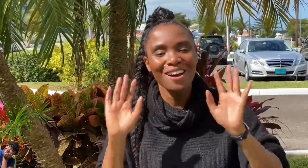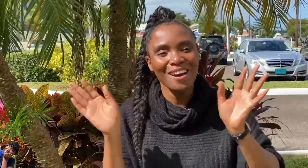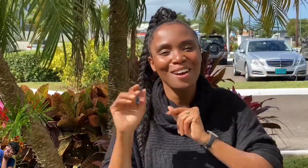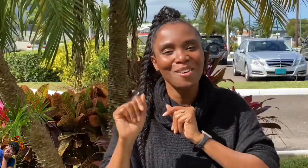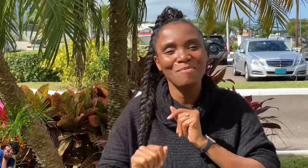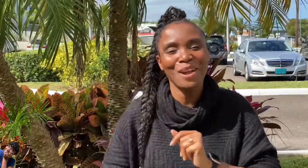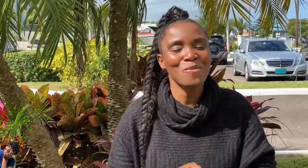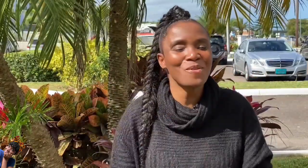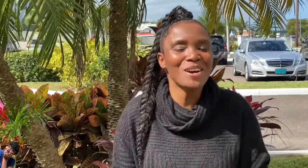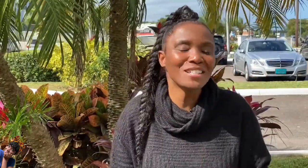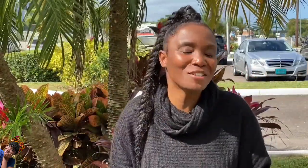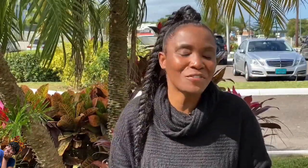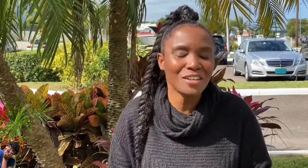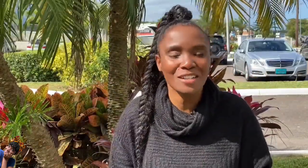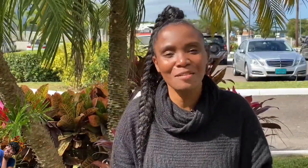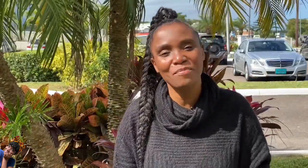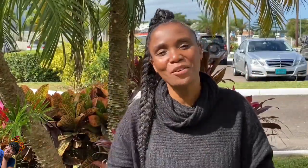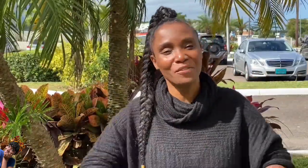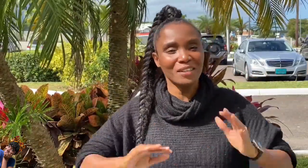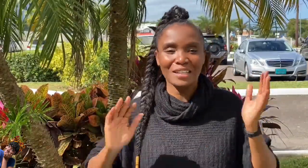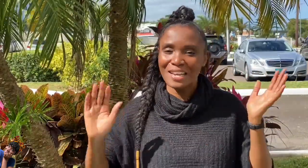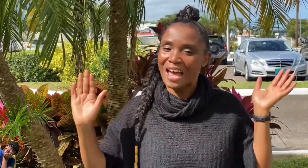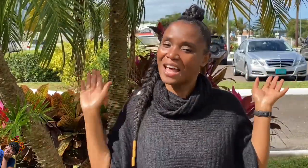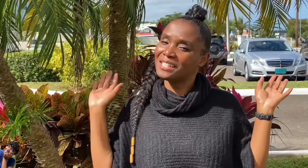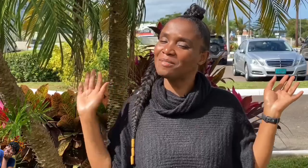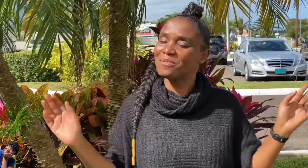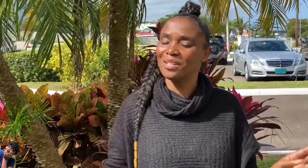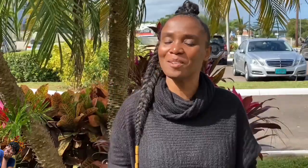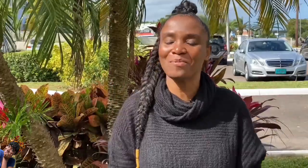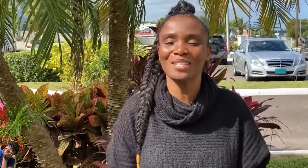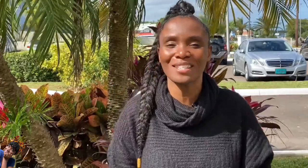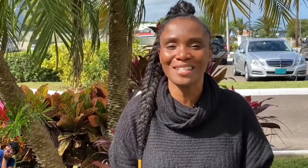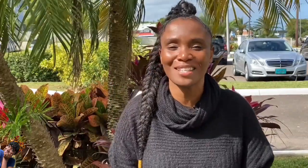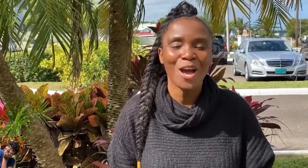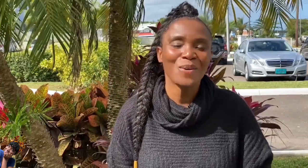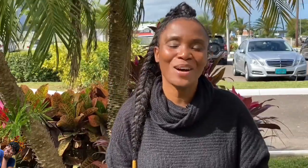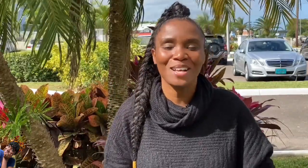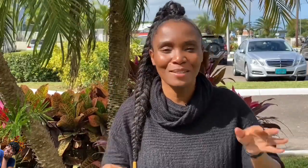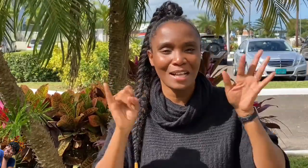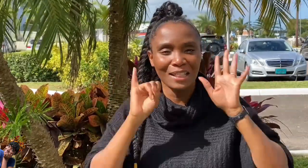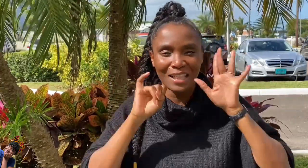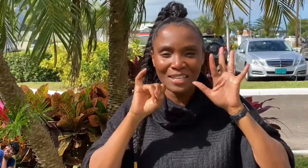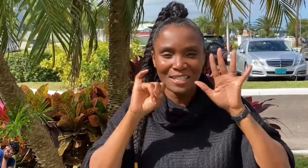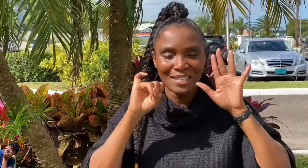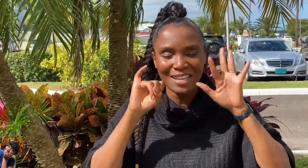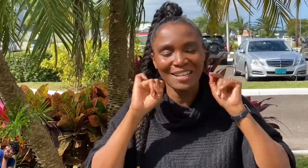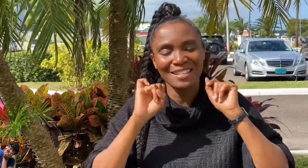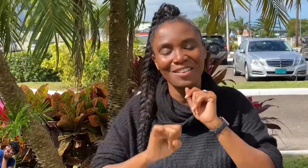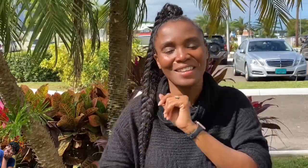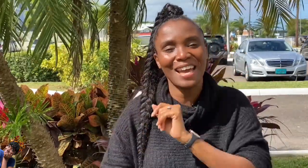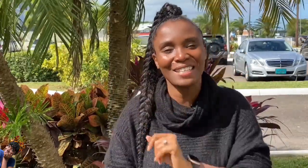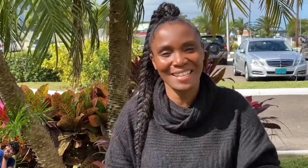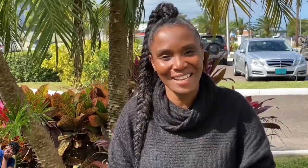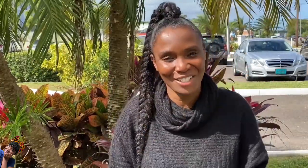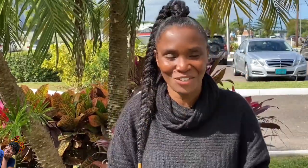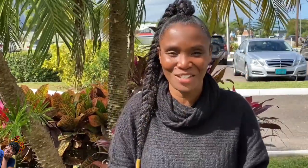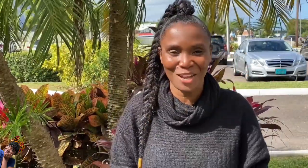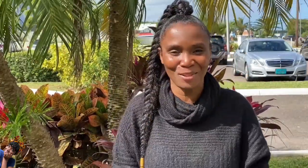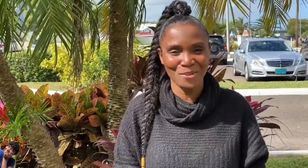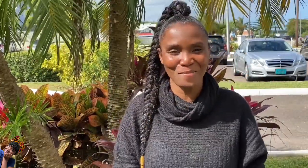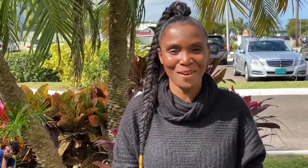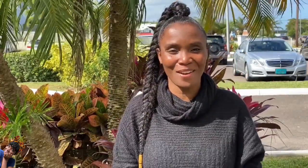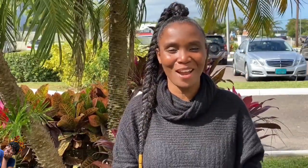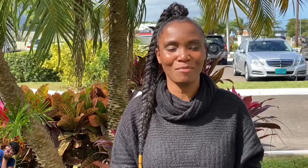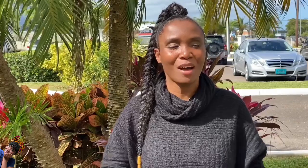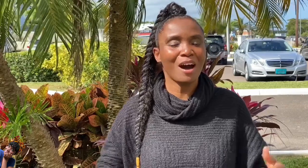Hello, my wonderful and beautiful and handsome prince and princesses. Welcome to lesson 6 of the Auntie Kay Children's